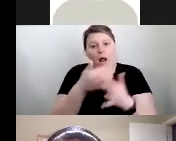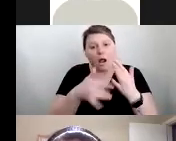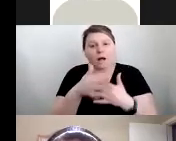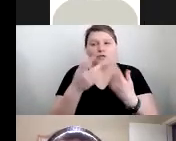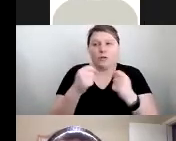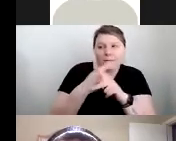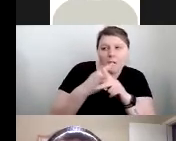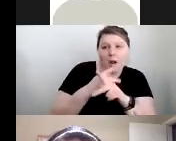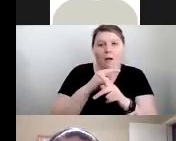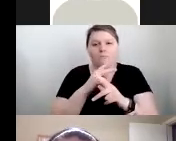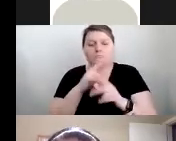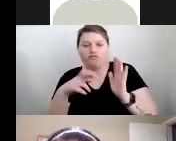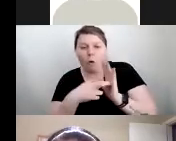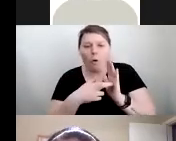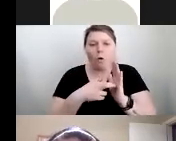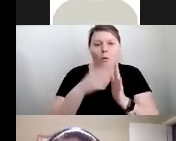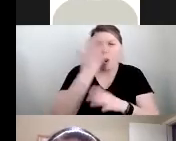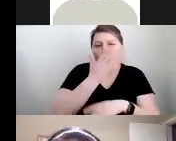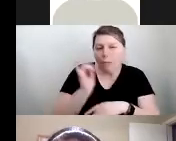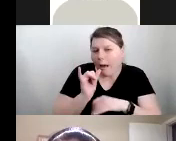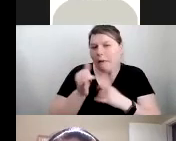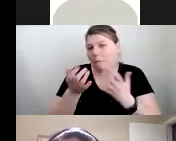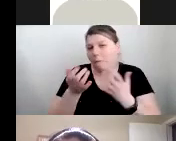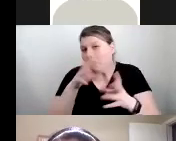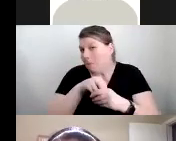what the role really entails.